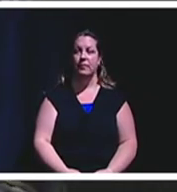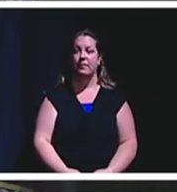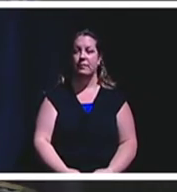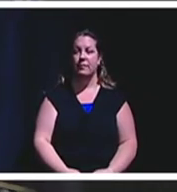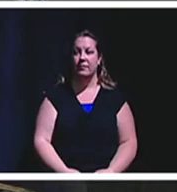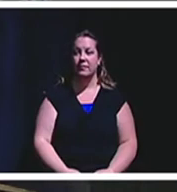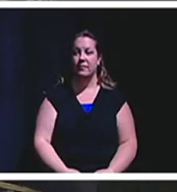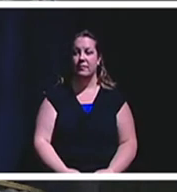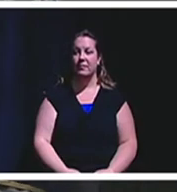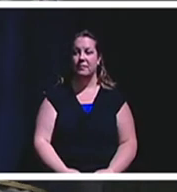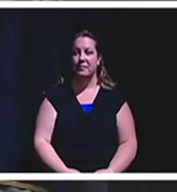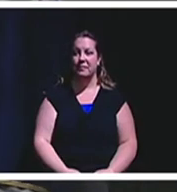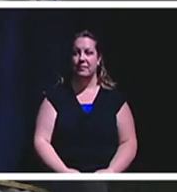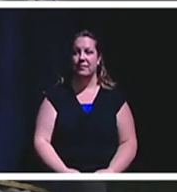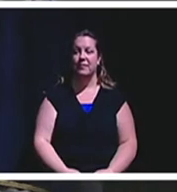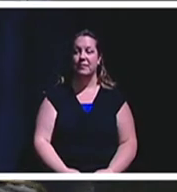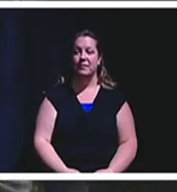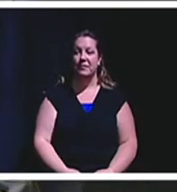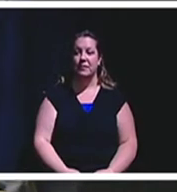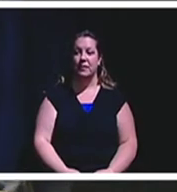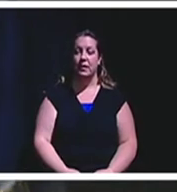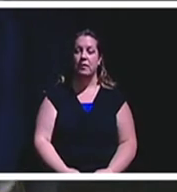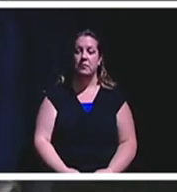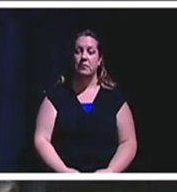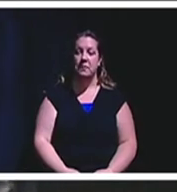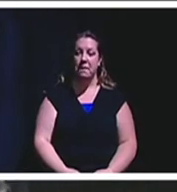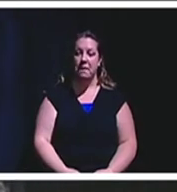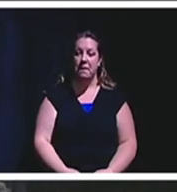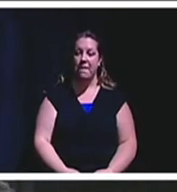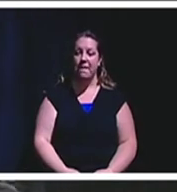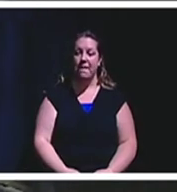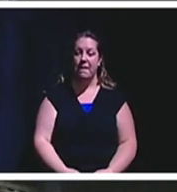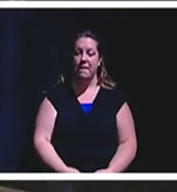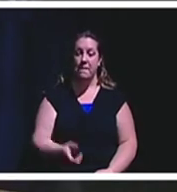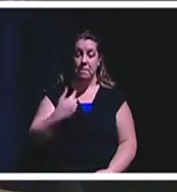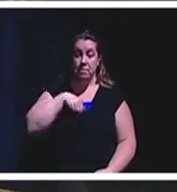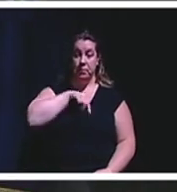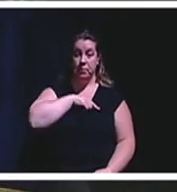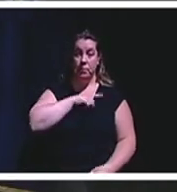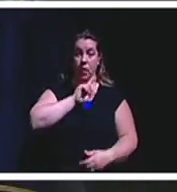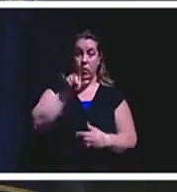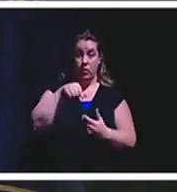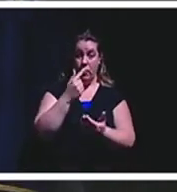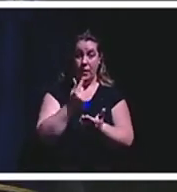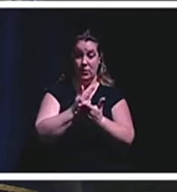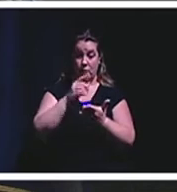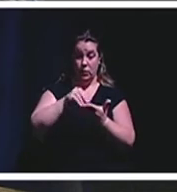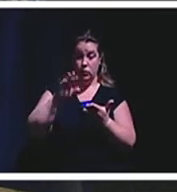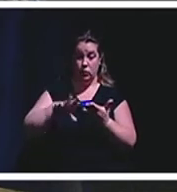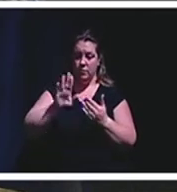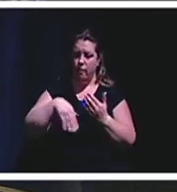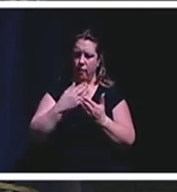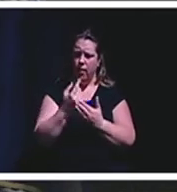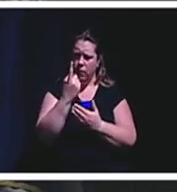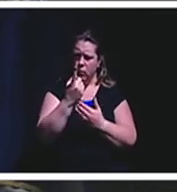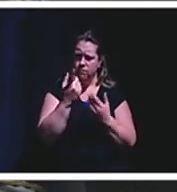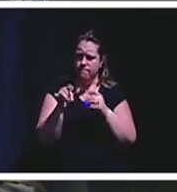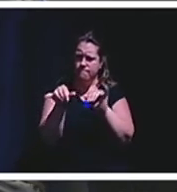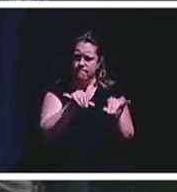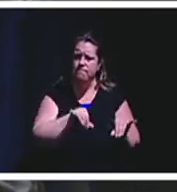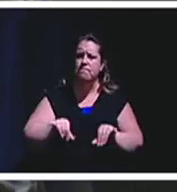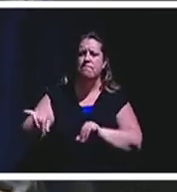But every one of our graduates had one thing in common when they first came here. They had